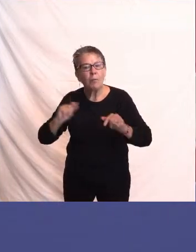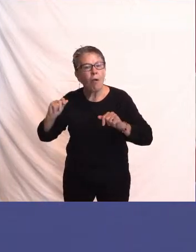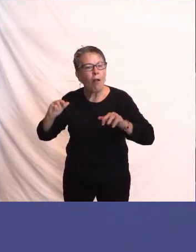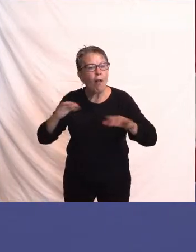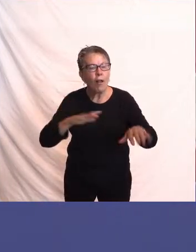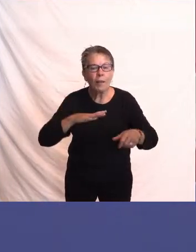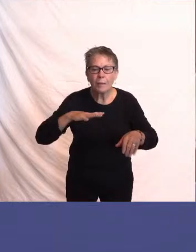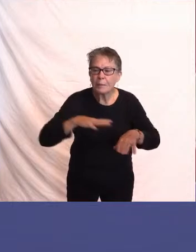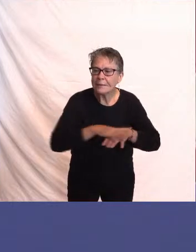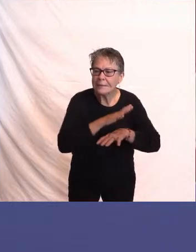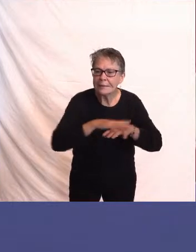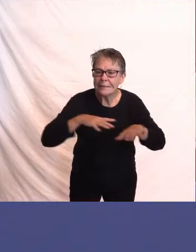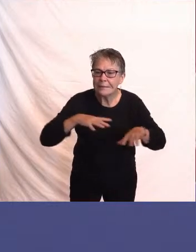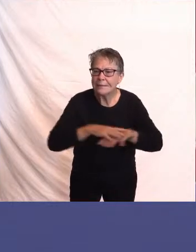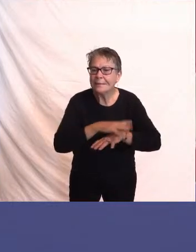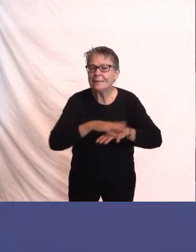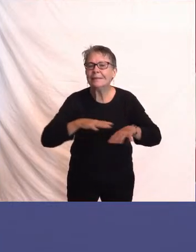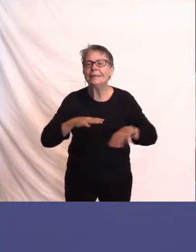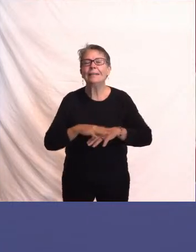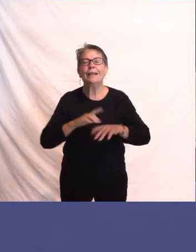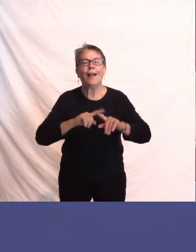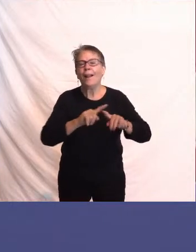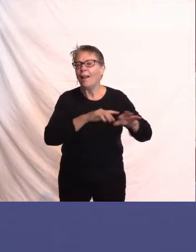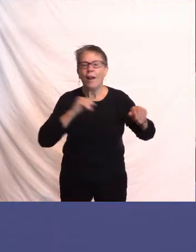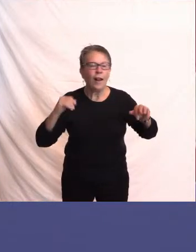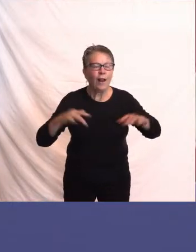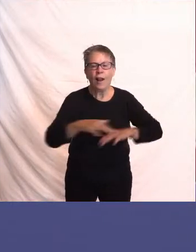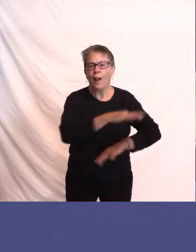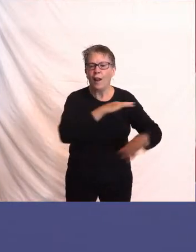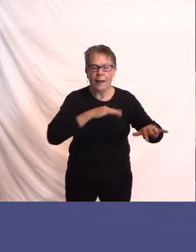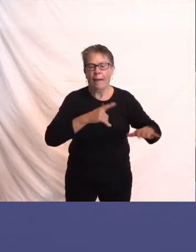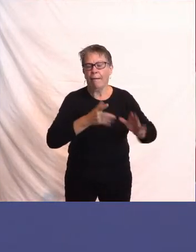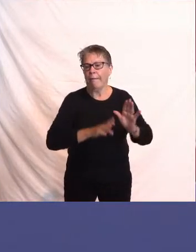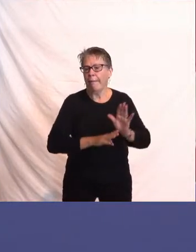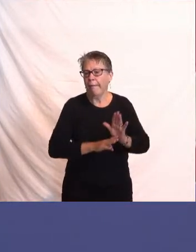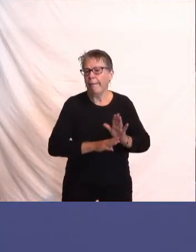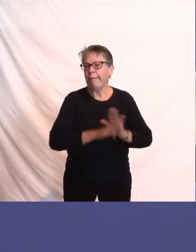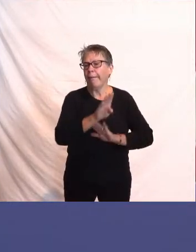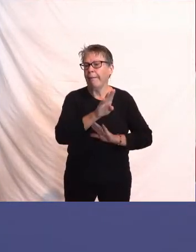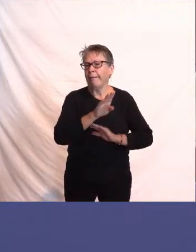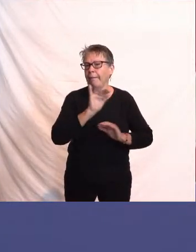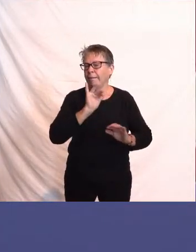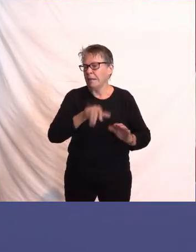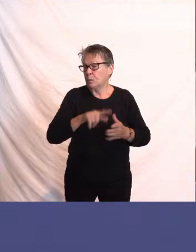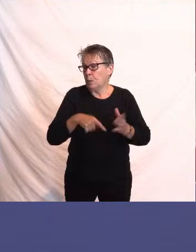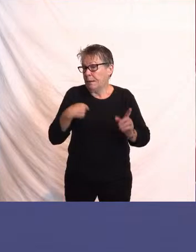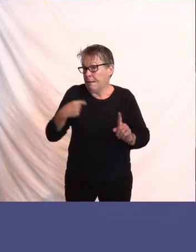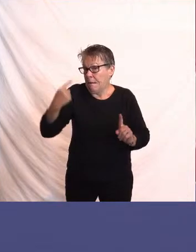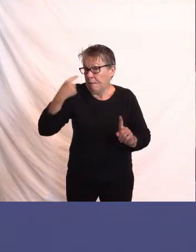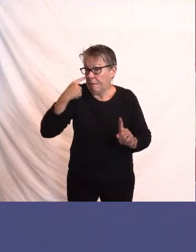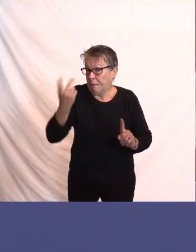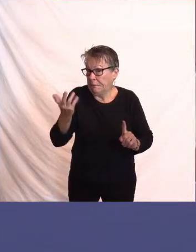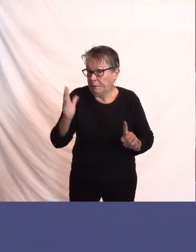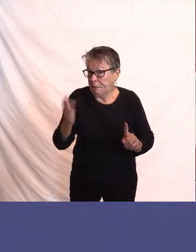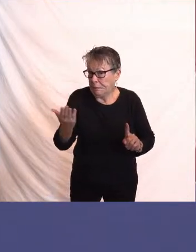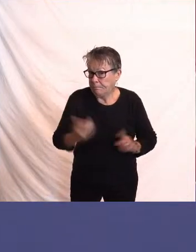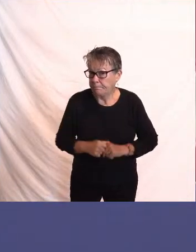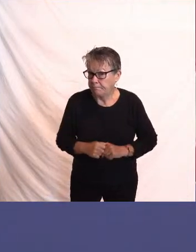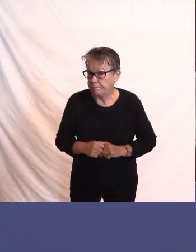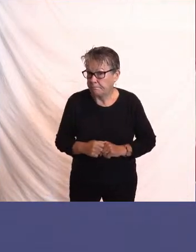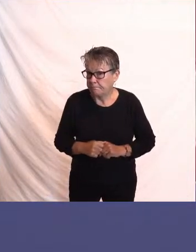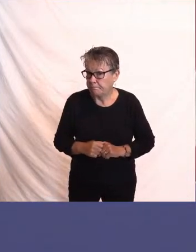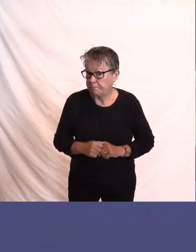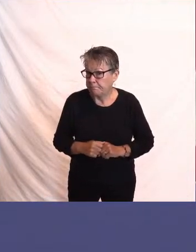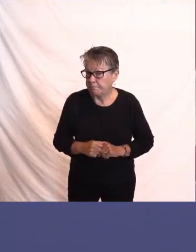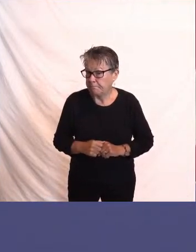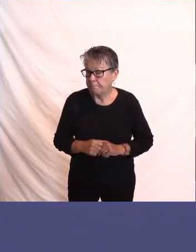think we can point to. Specifically, that's where most of the positivity is. I don't know, Ed, if you have. Ed, any interest in coming out of the